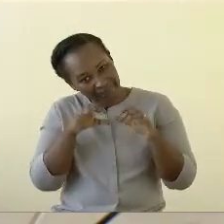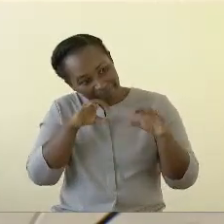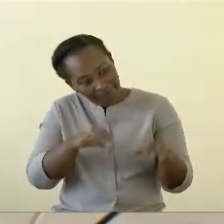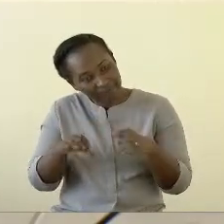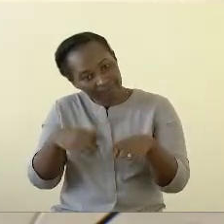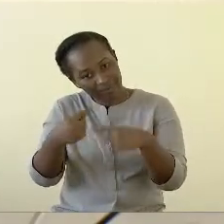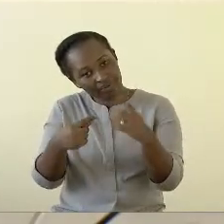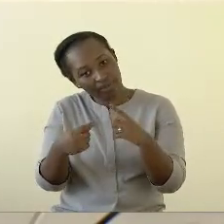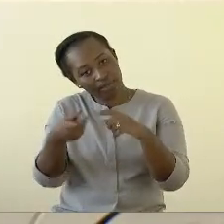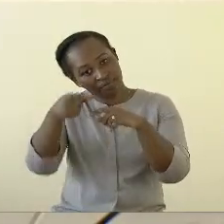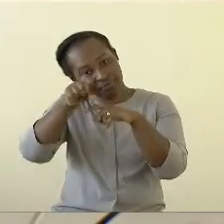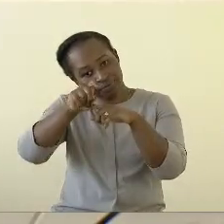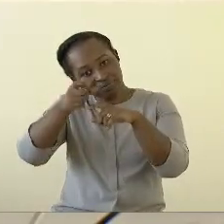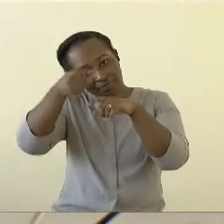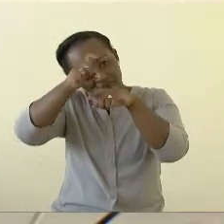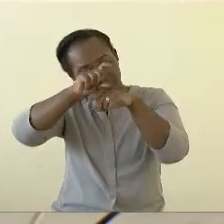on and on. So